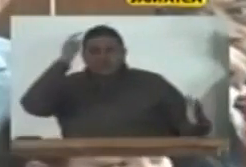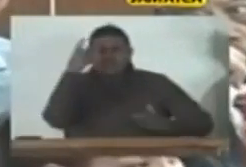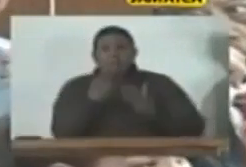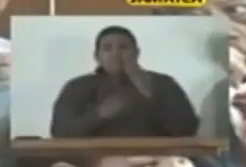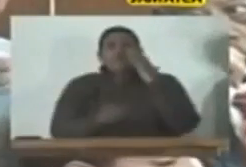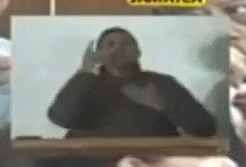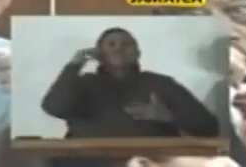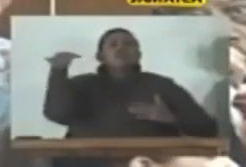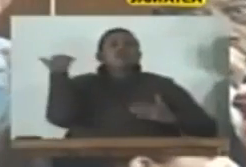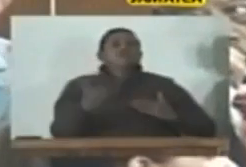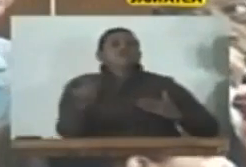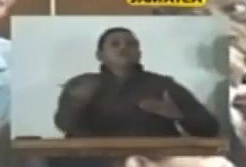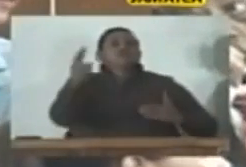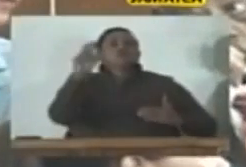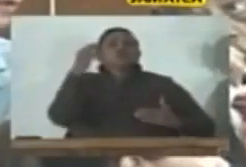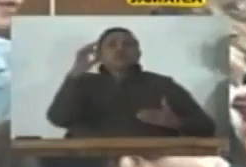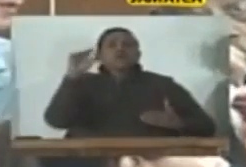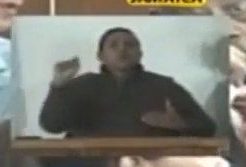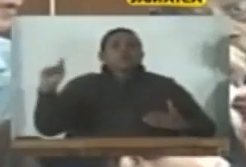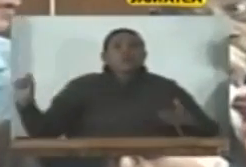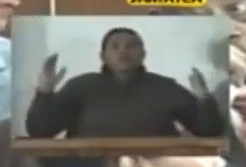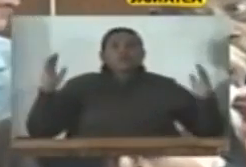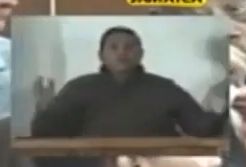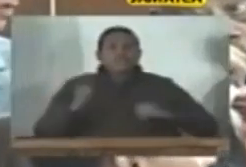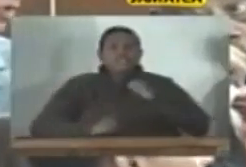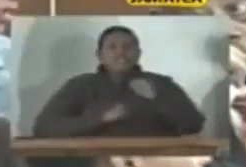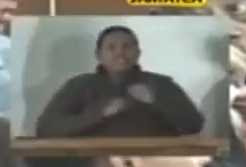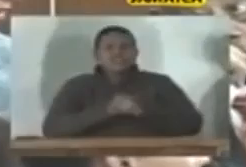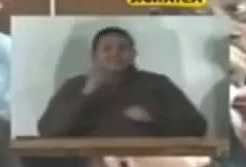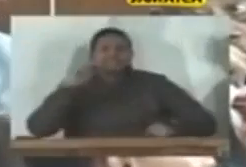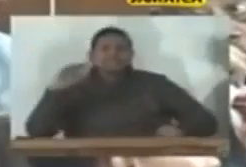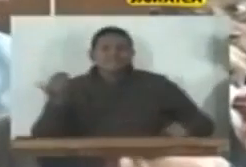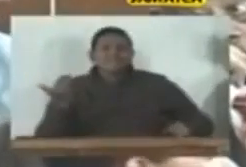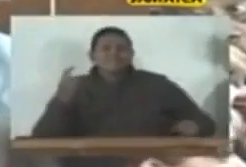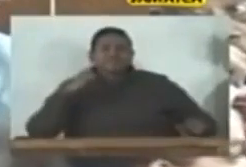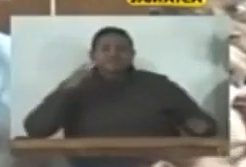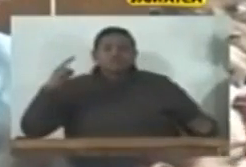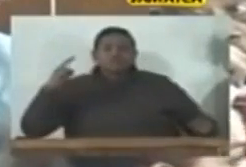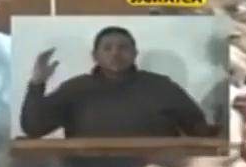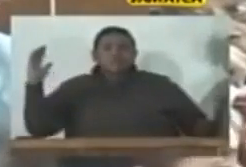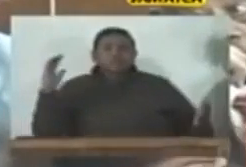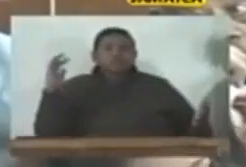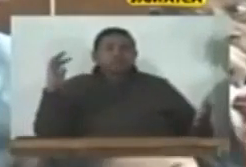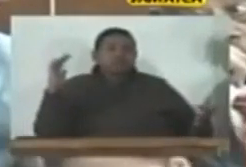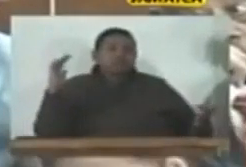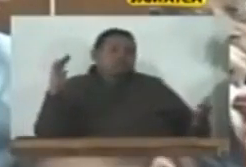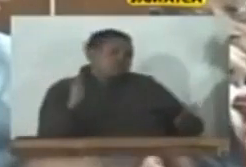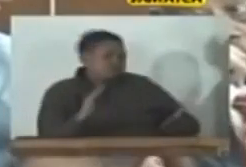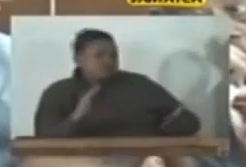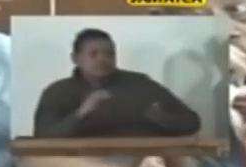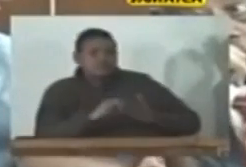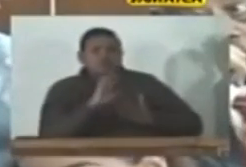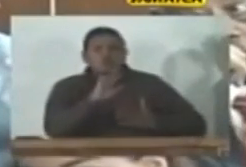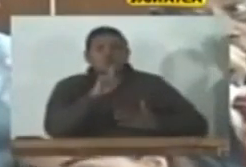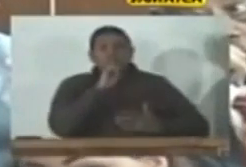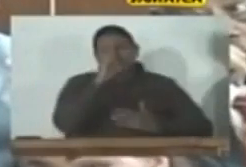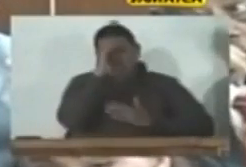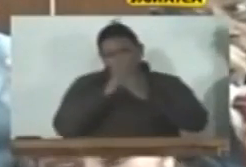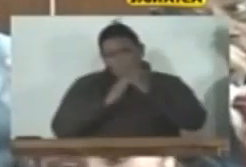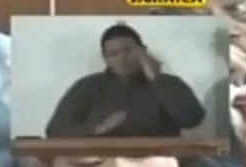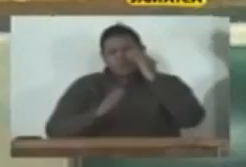been significant slippage in those relatively modest growth targets. Since this government assumed